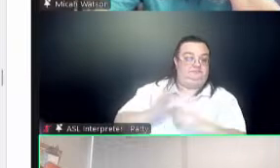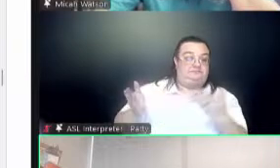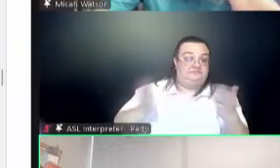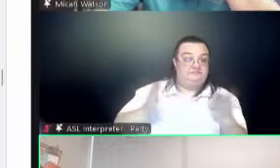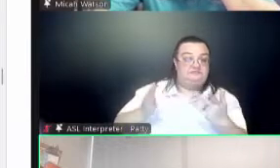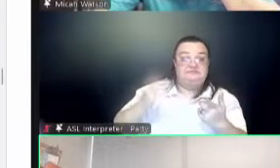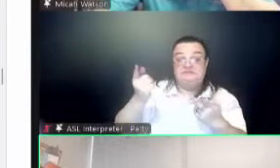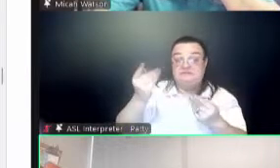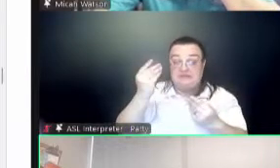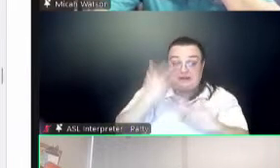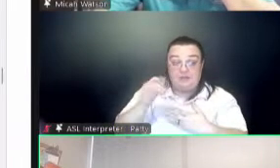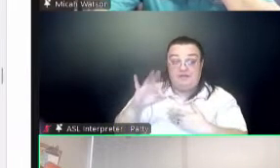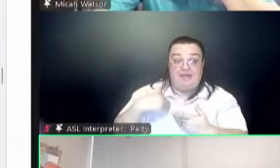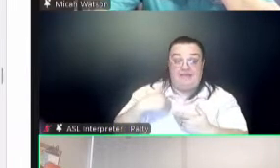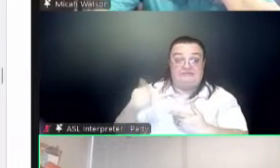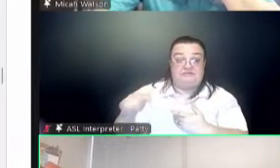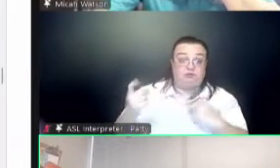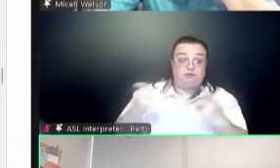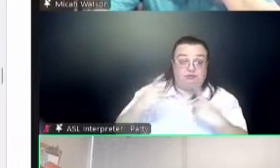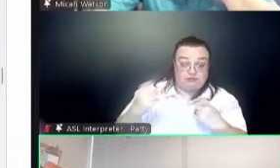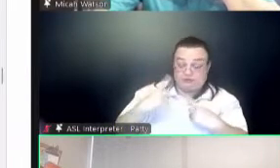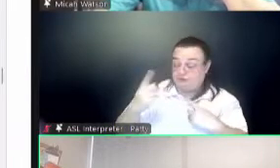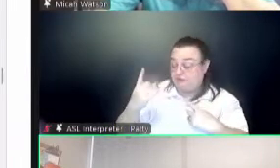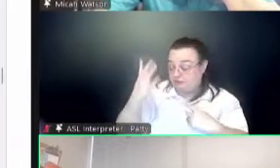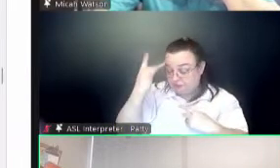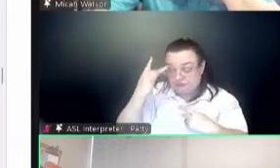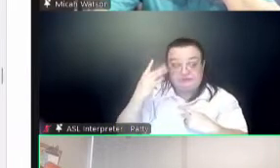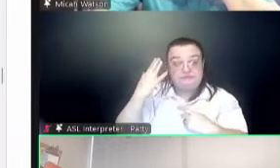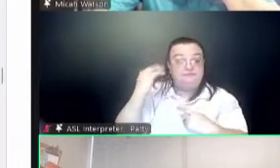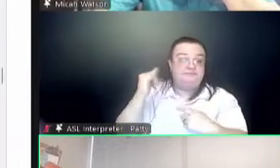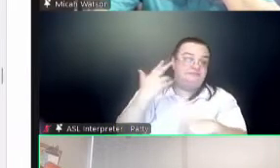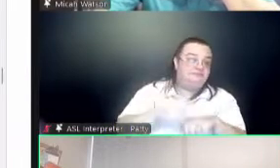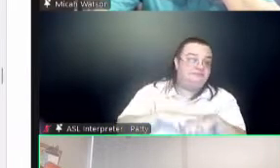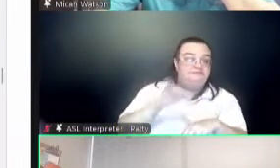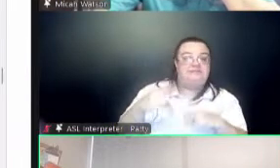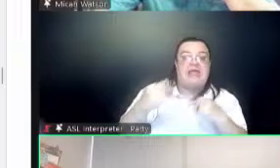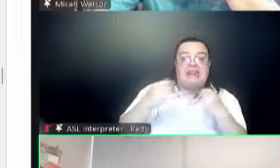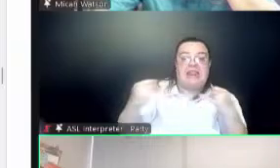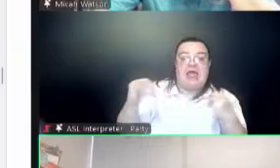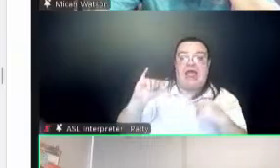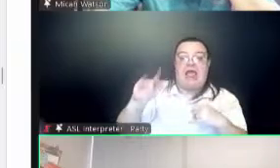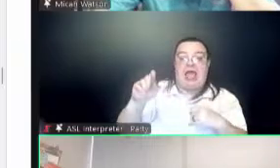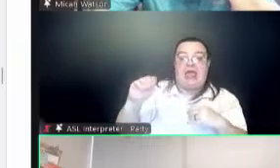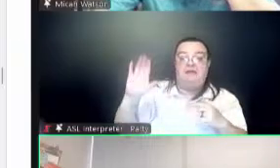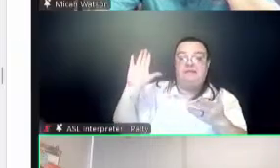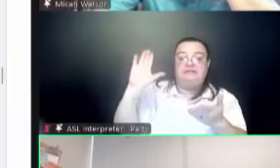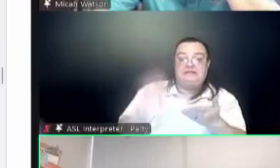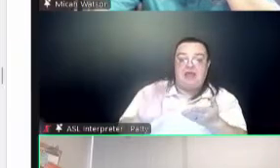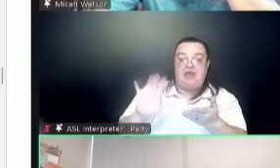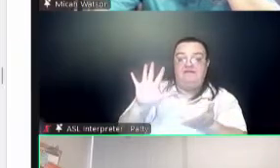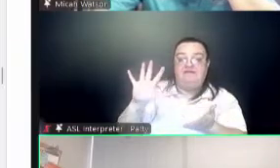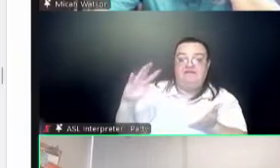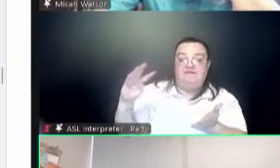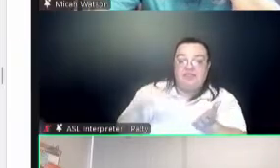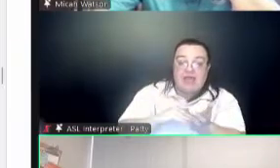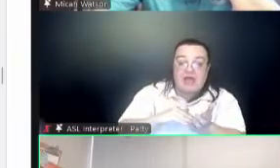any questions because, of course, that line item went down 54,000. But